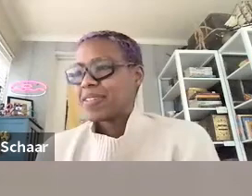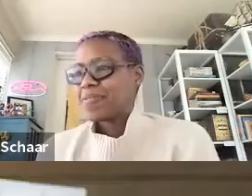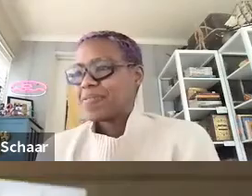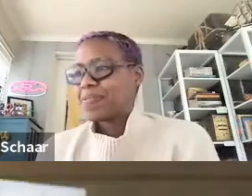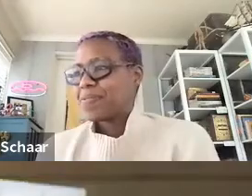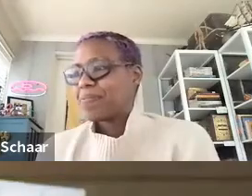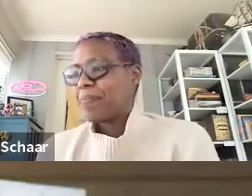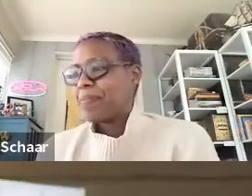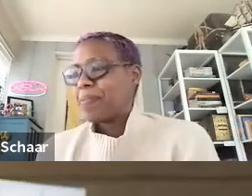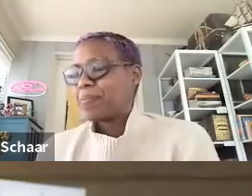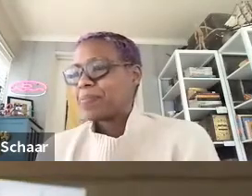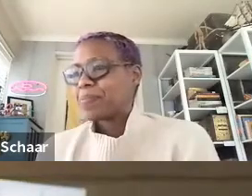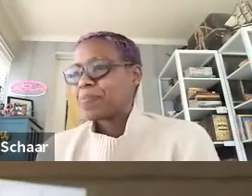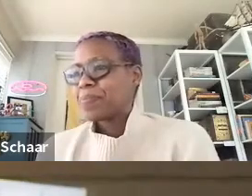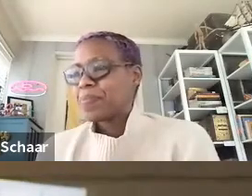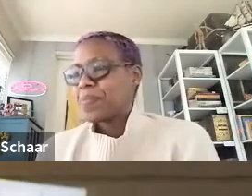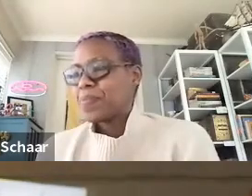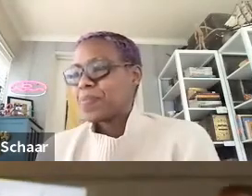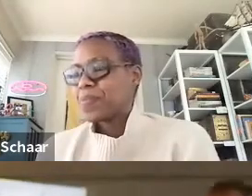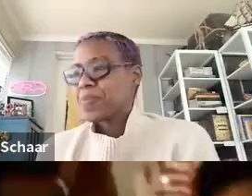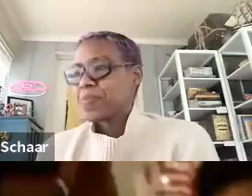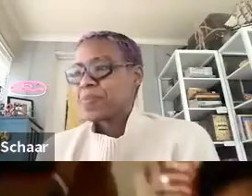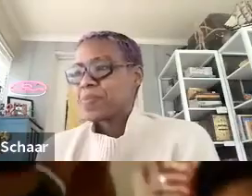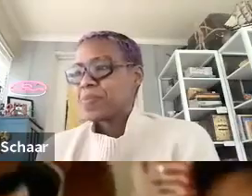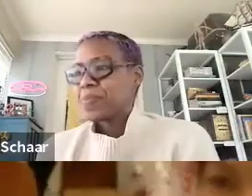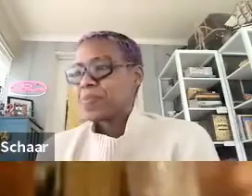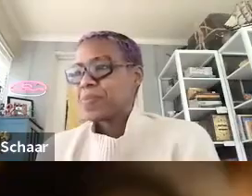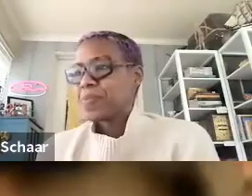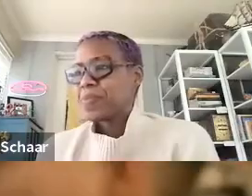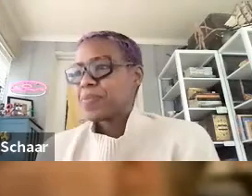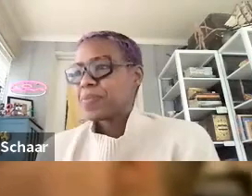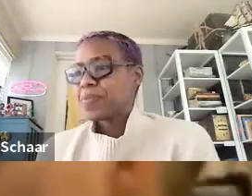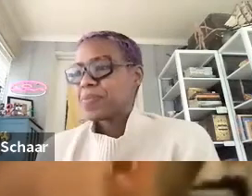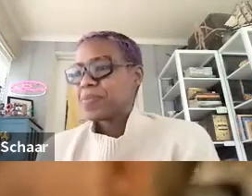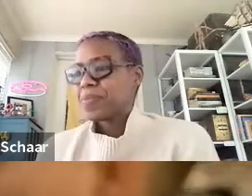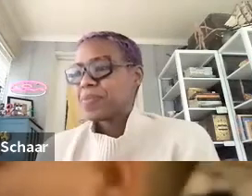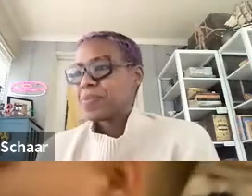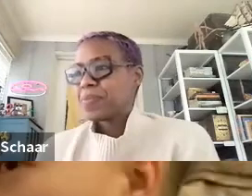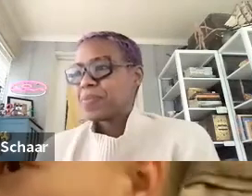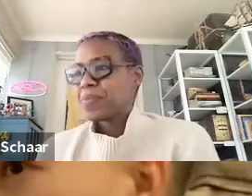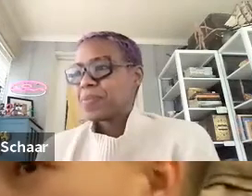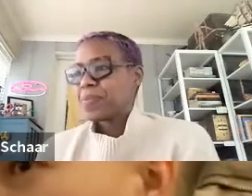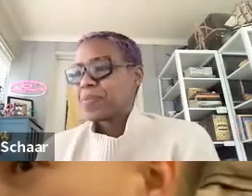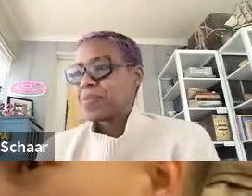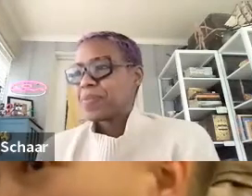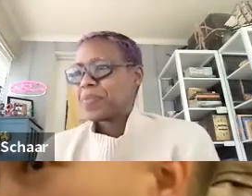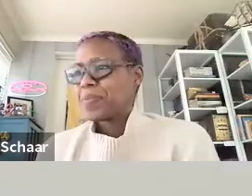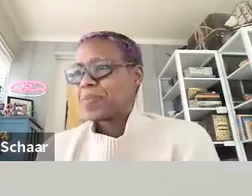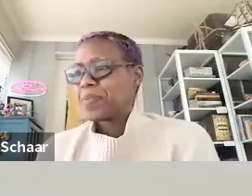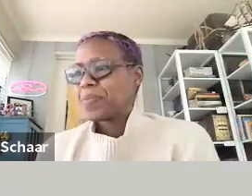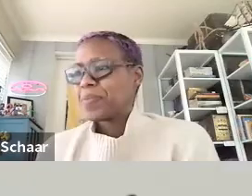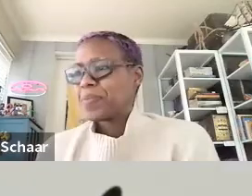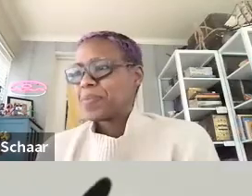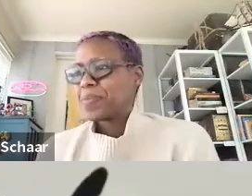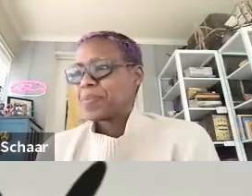Yeah. The button should be more like, you're more on the spectrum, it's more fluid. Yeah, I think we're like post-binary. It's not binary. So what